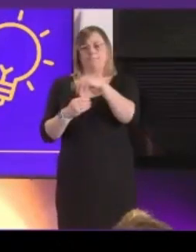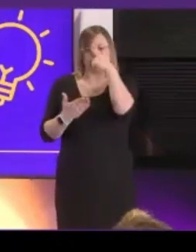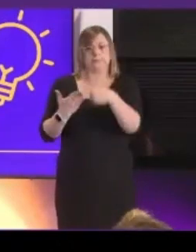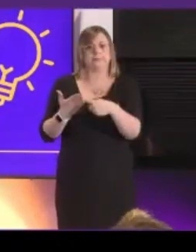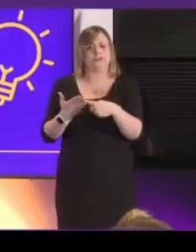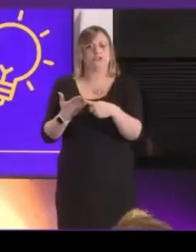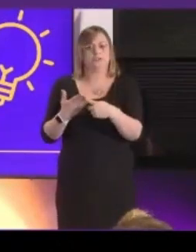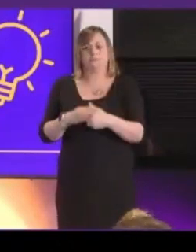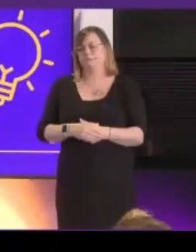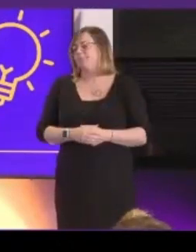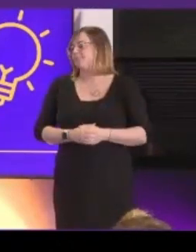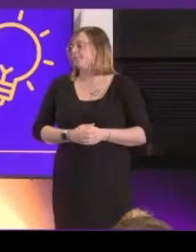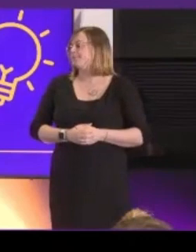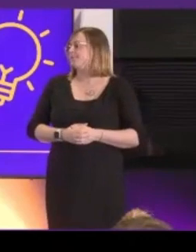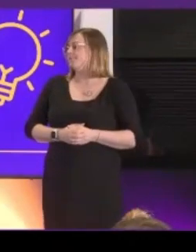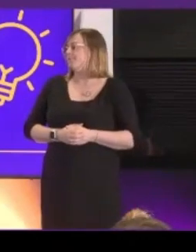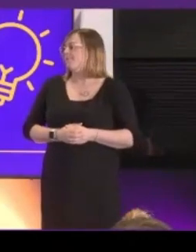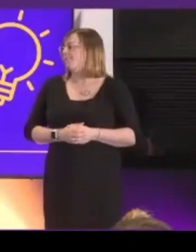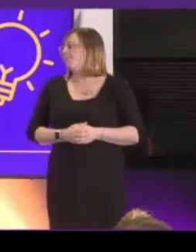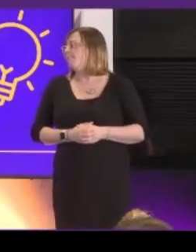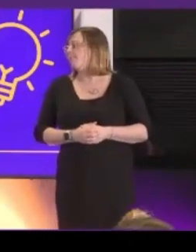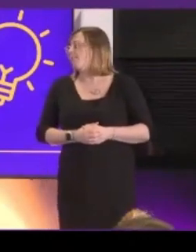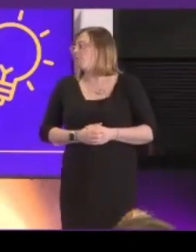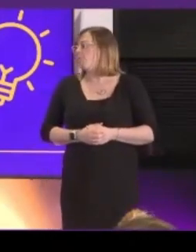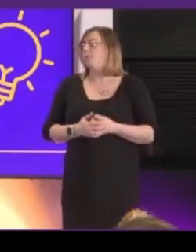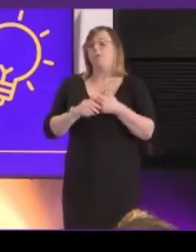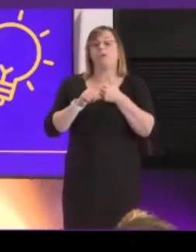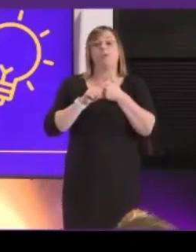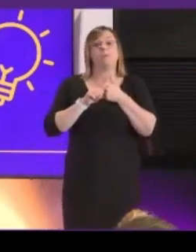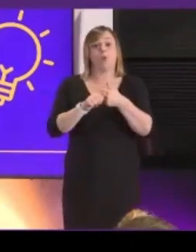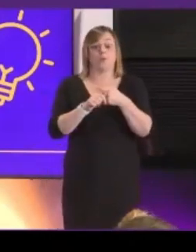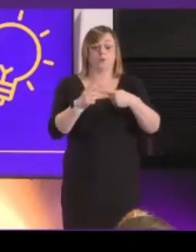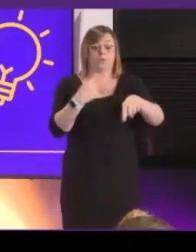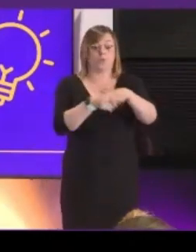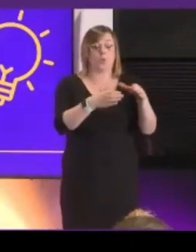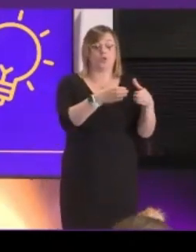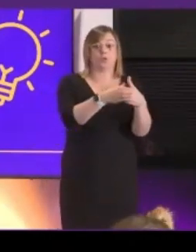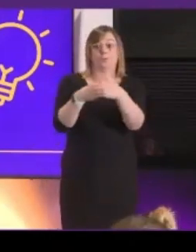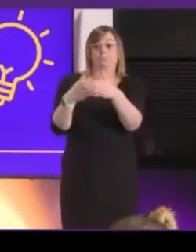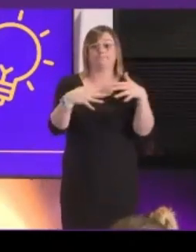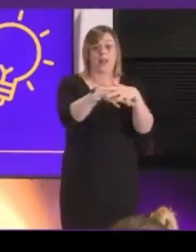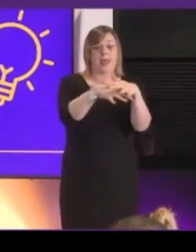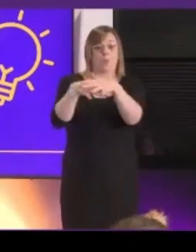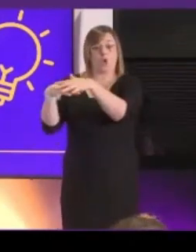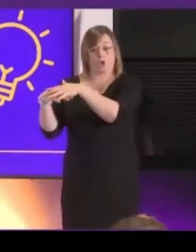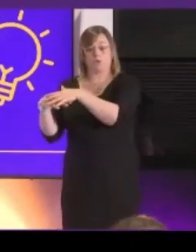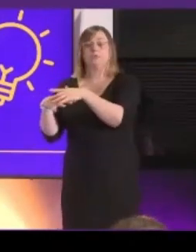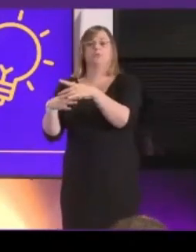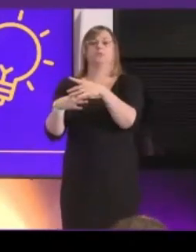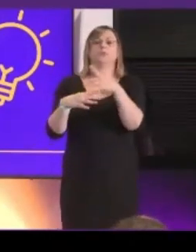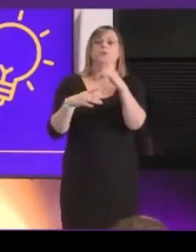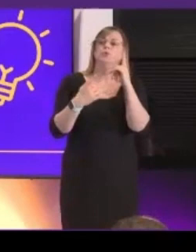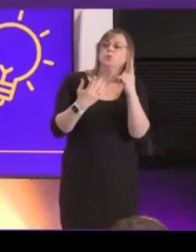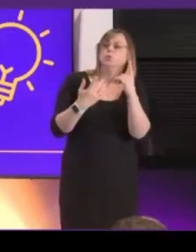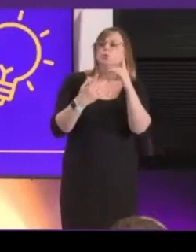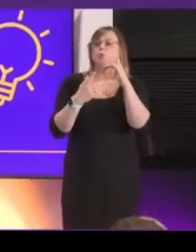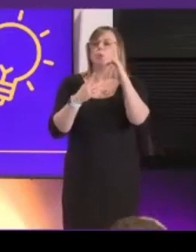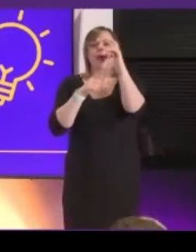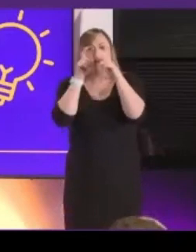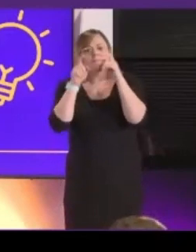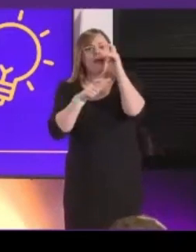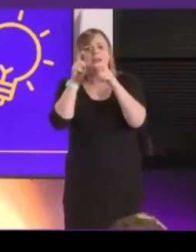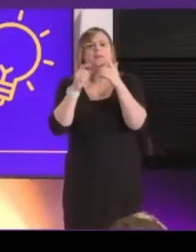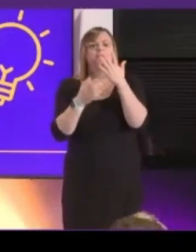process. So, you know, supporting those communities to innovate